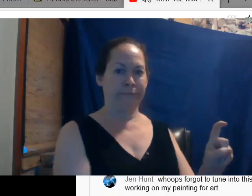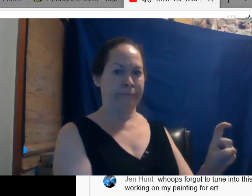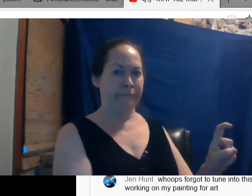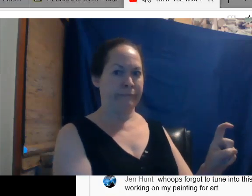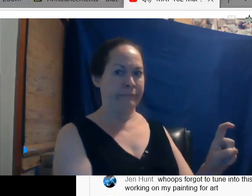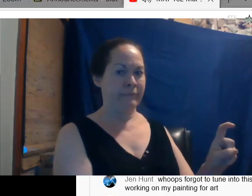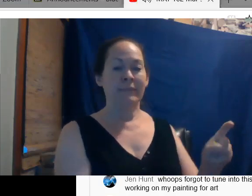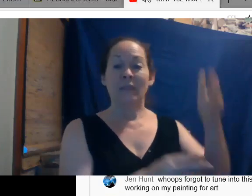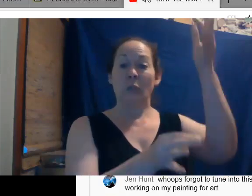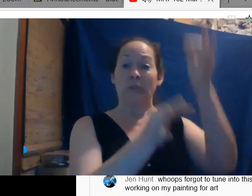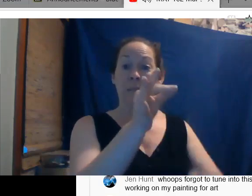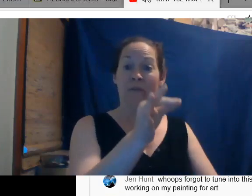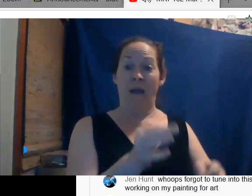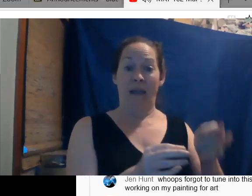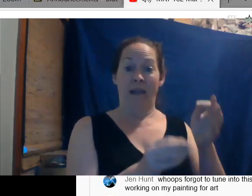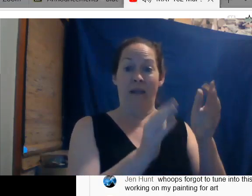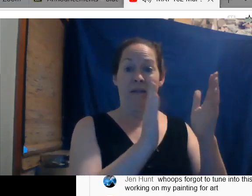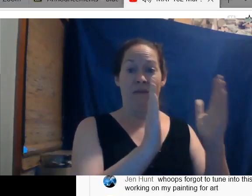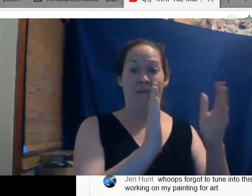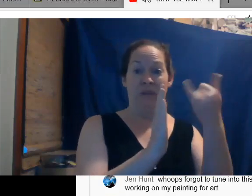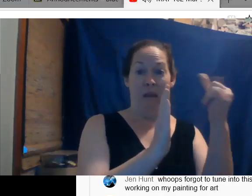fractional term on its own.